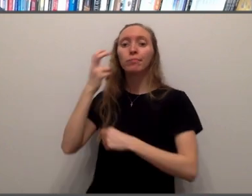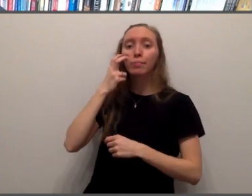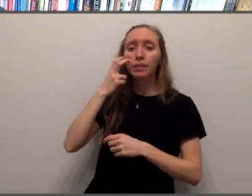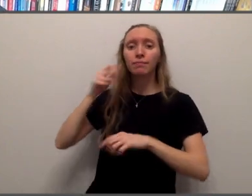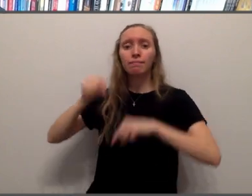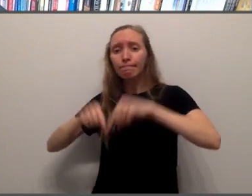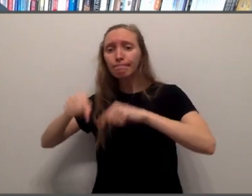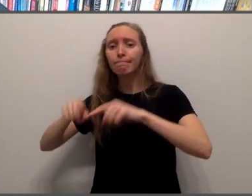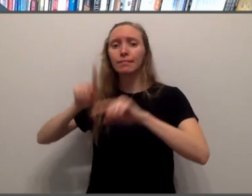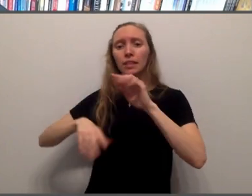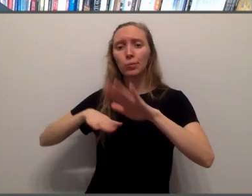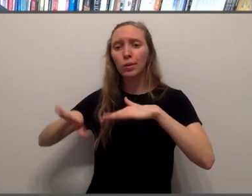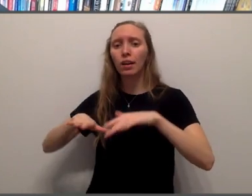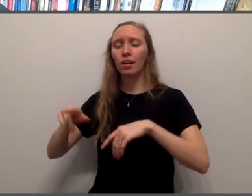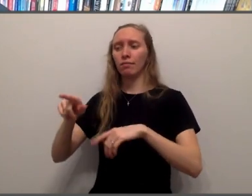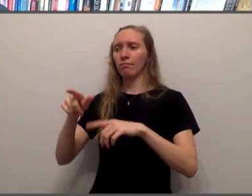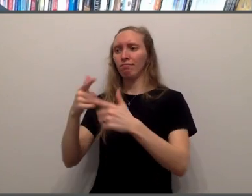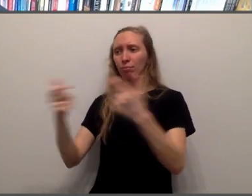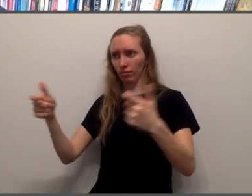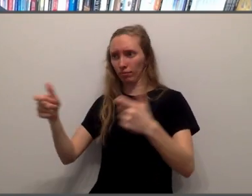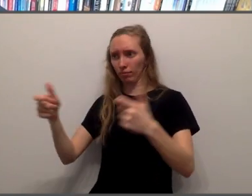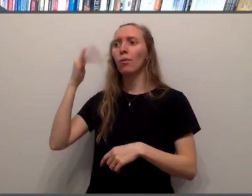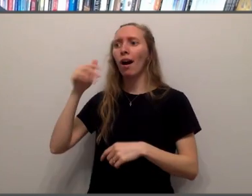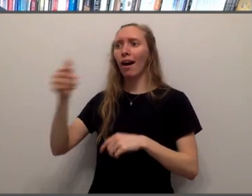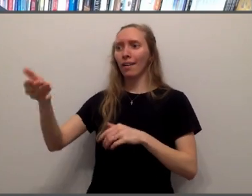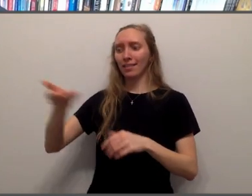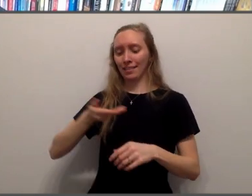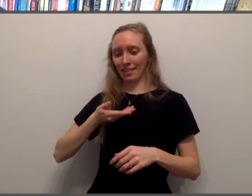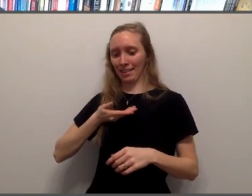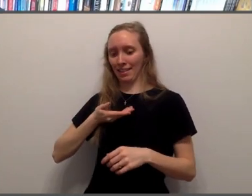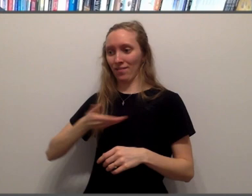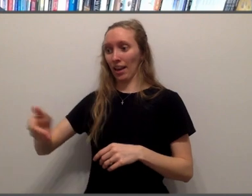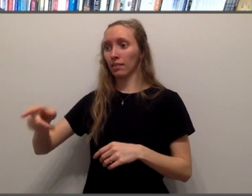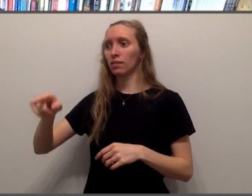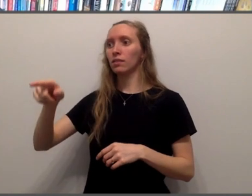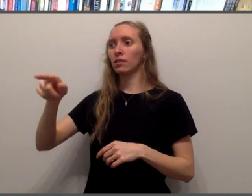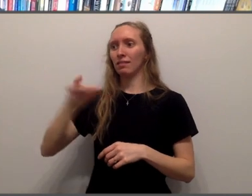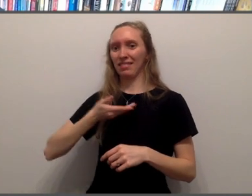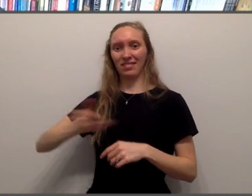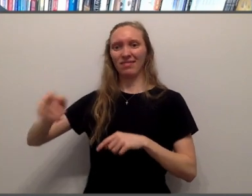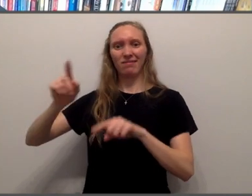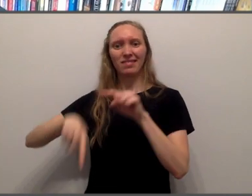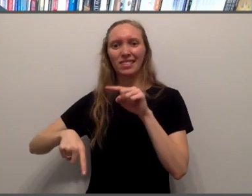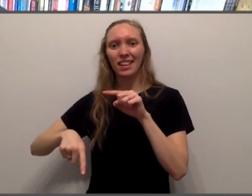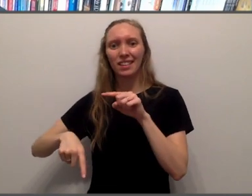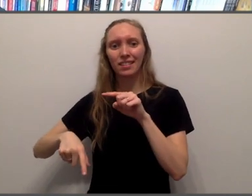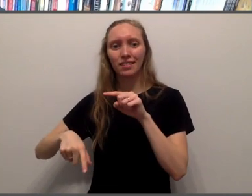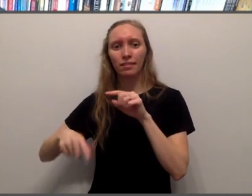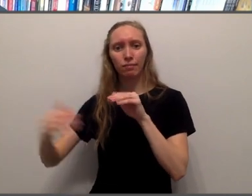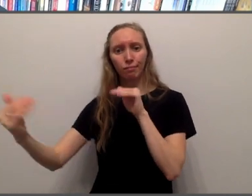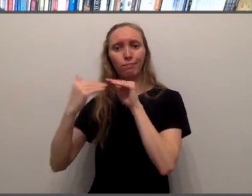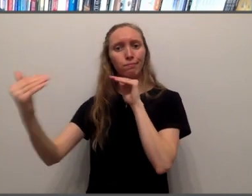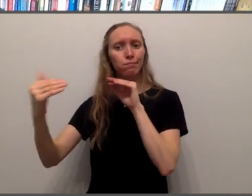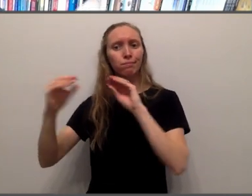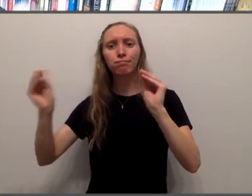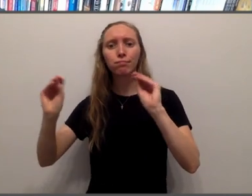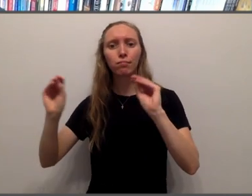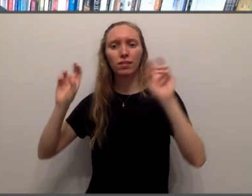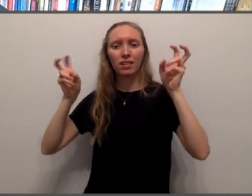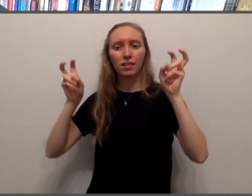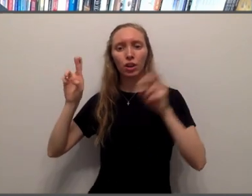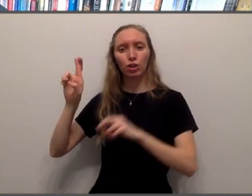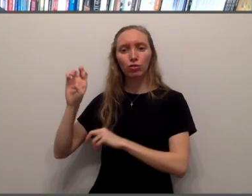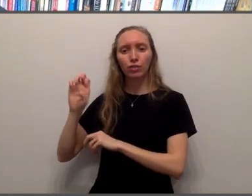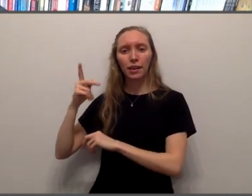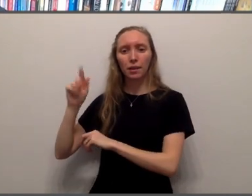In other words, Jesus says that when you invite those who are on the margins, those who are in this unique community, you also invite God's